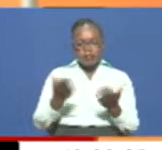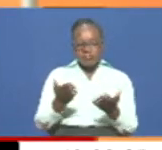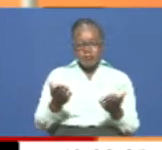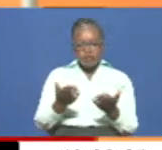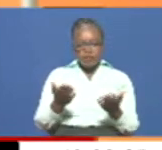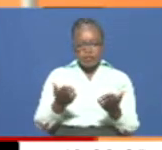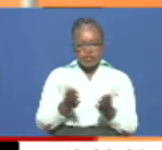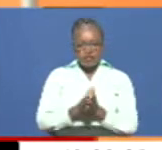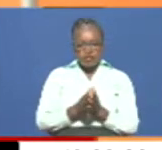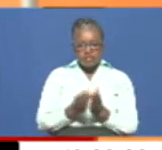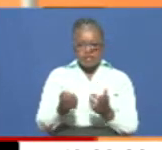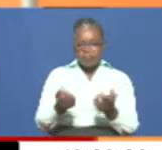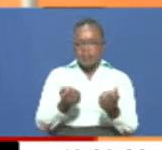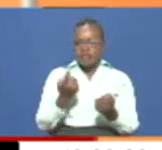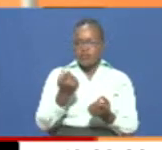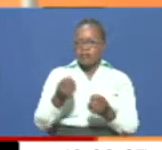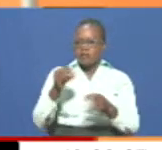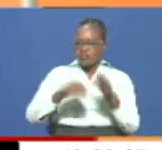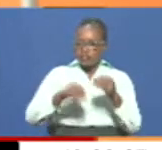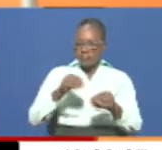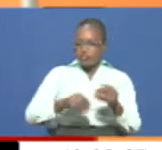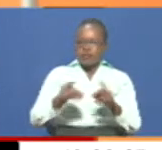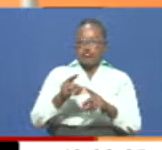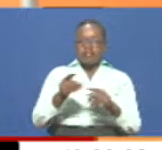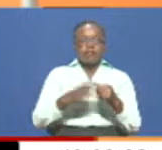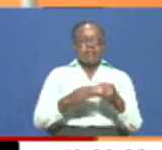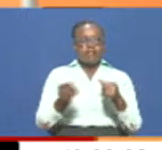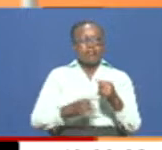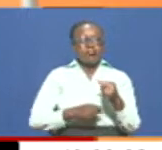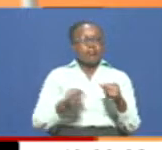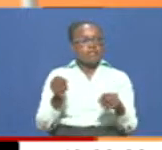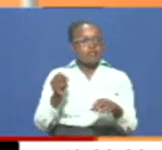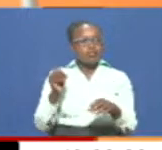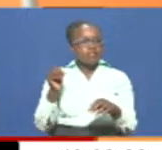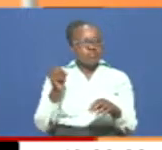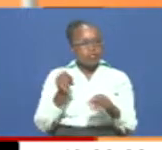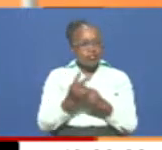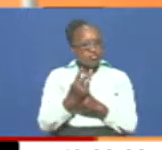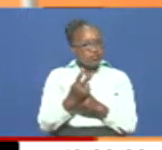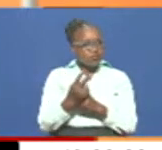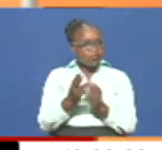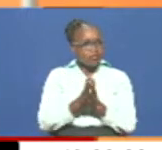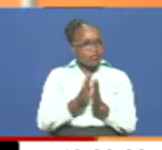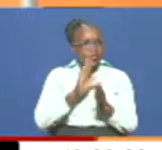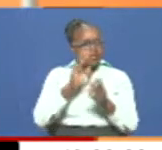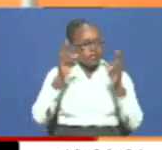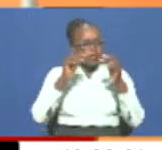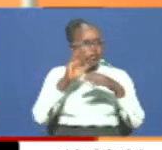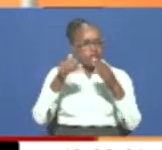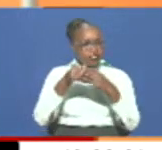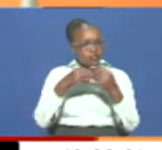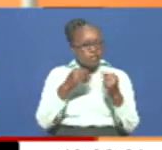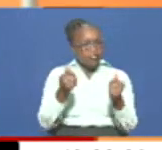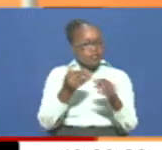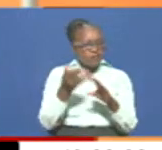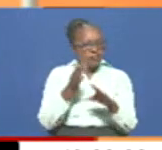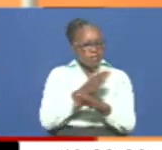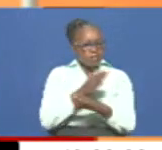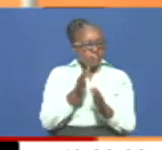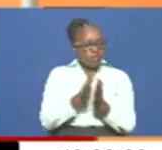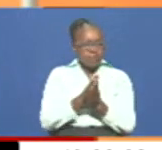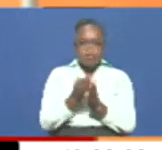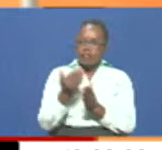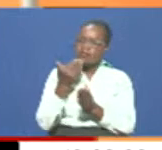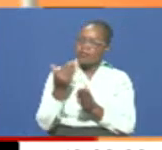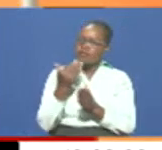the elections set for the 9th of December? Are we sure that all these issues will have been resolved before then? Thank you.